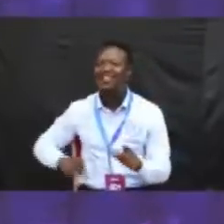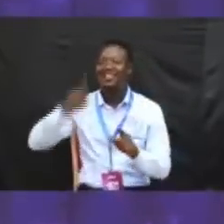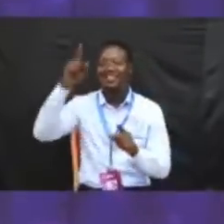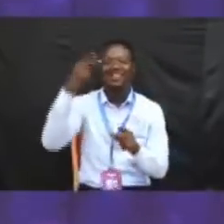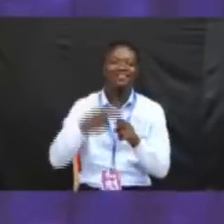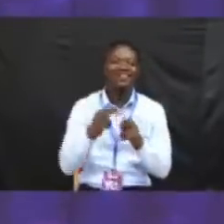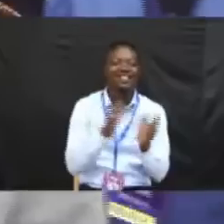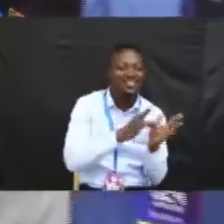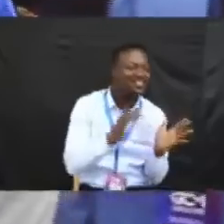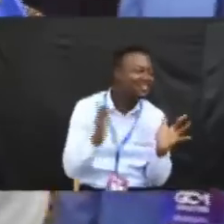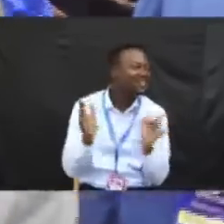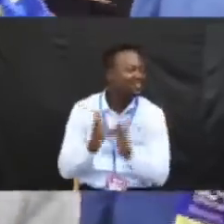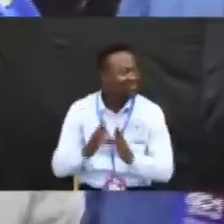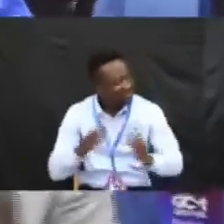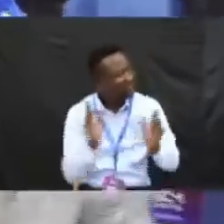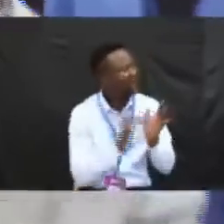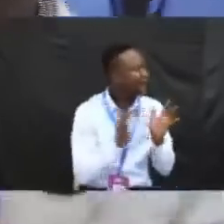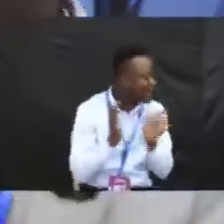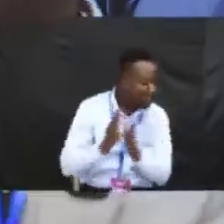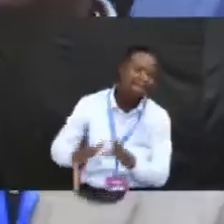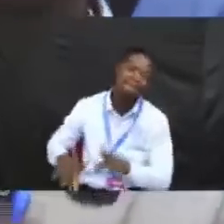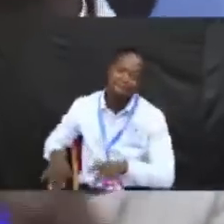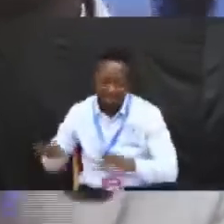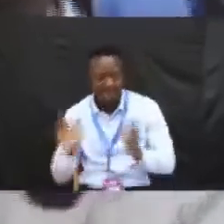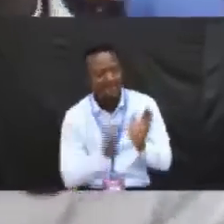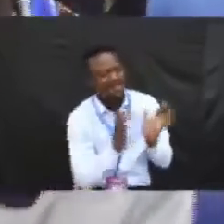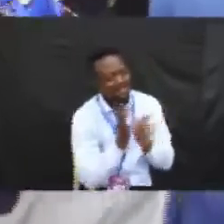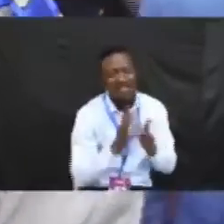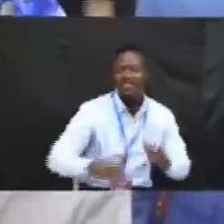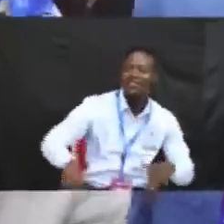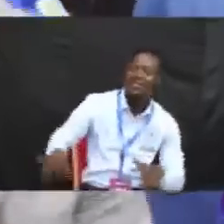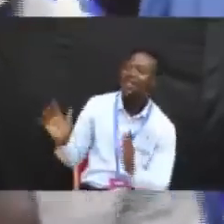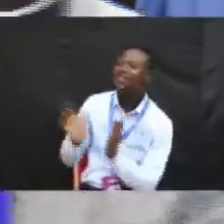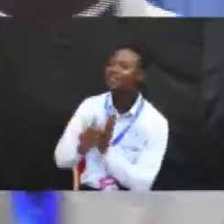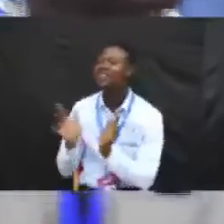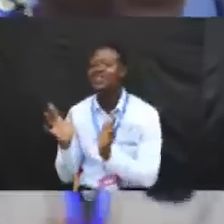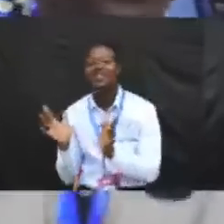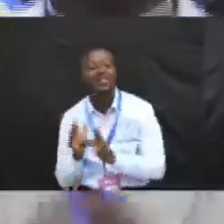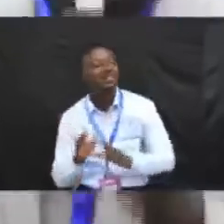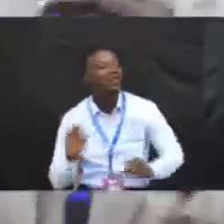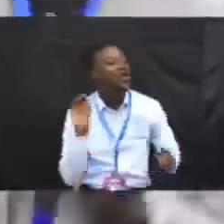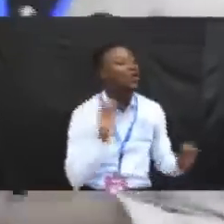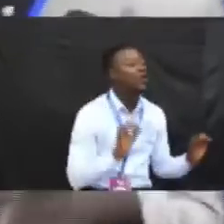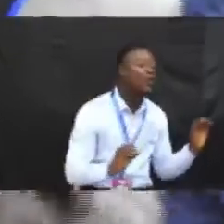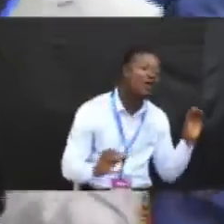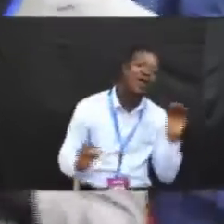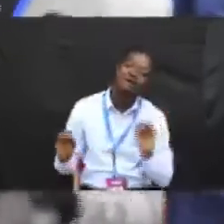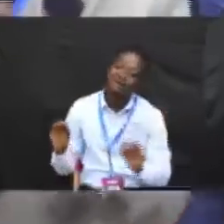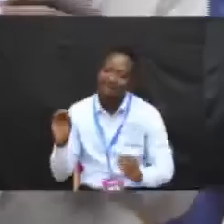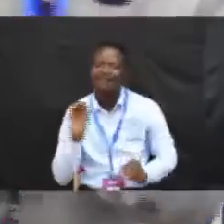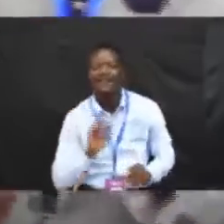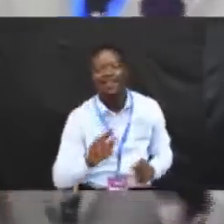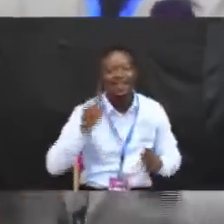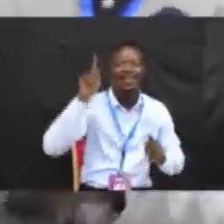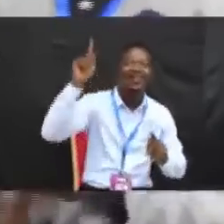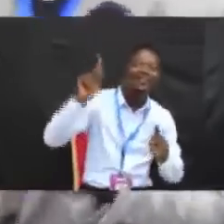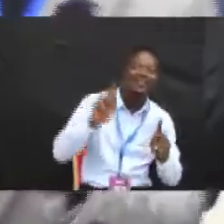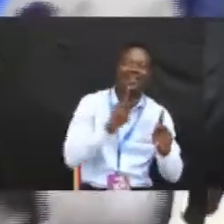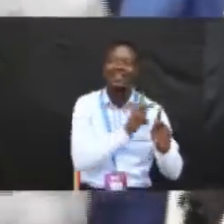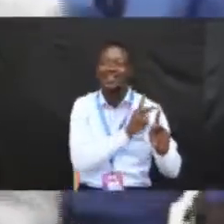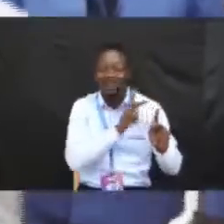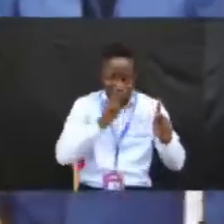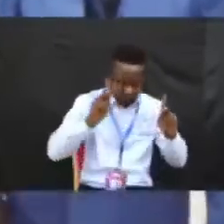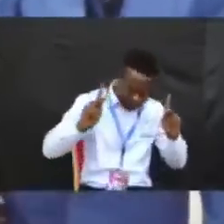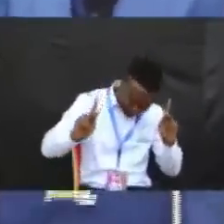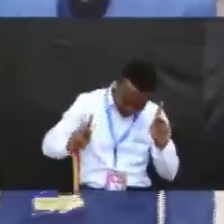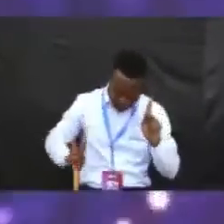His name is Jesus. Jesus. Jesus. Jesus. Jesus. Oh, he is